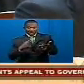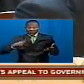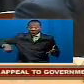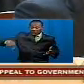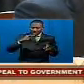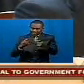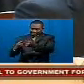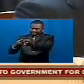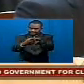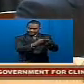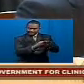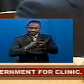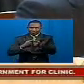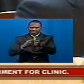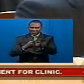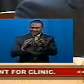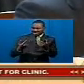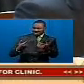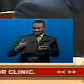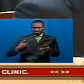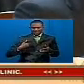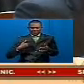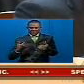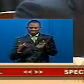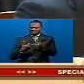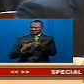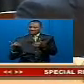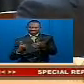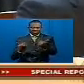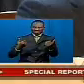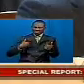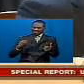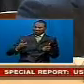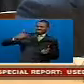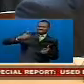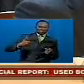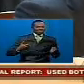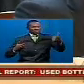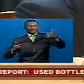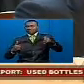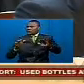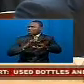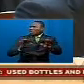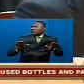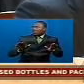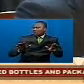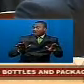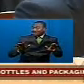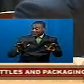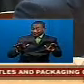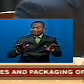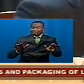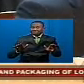together. Put aside the petty issues which seems to divide us,